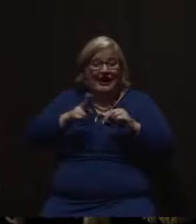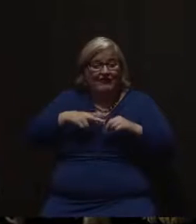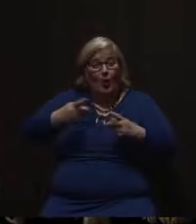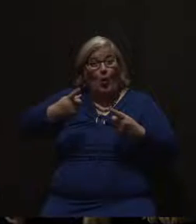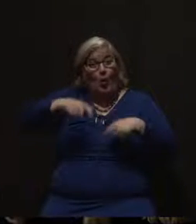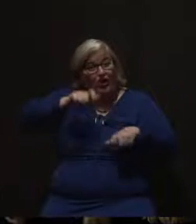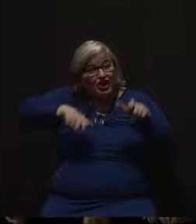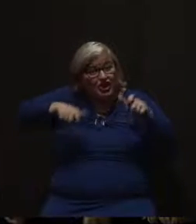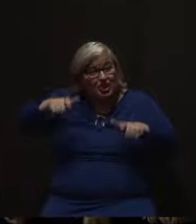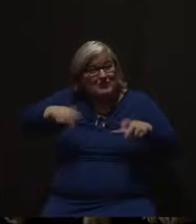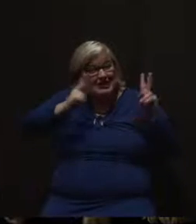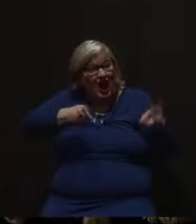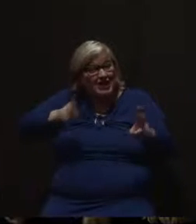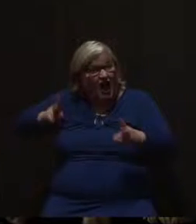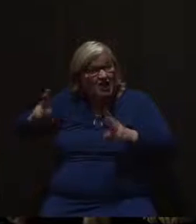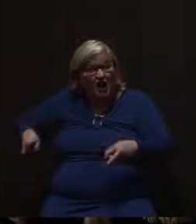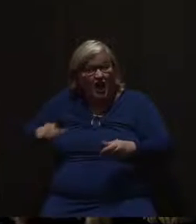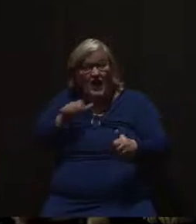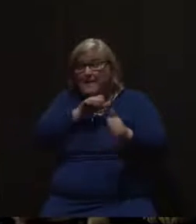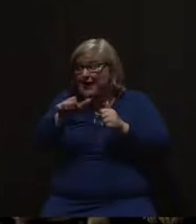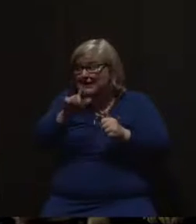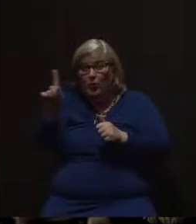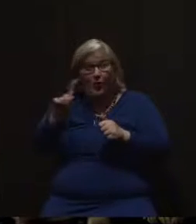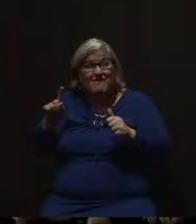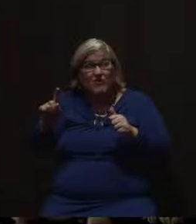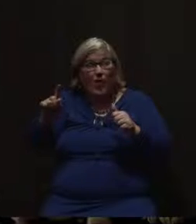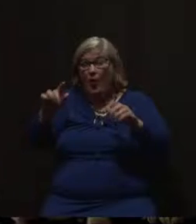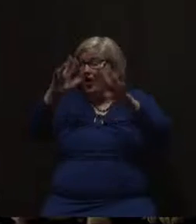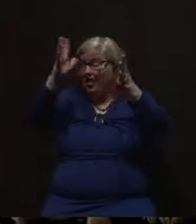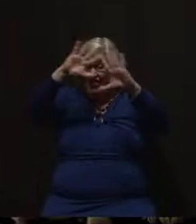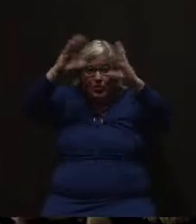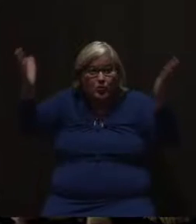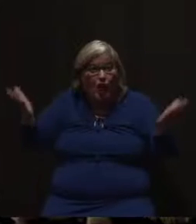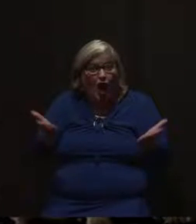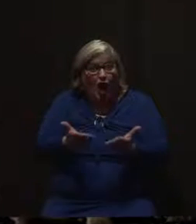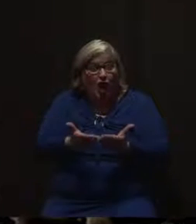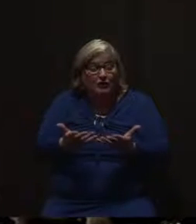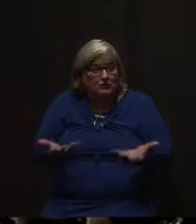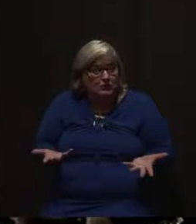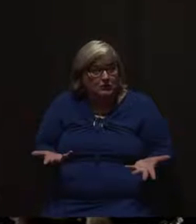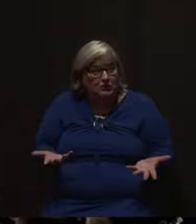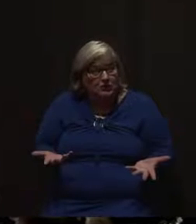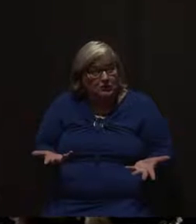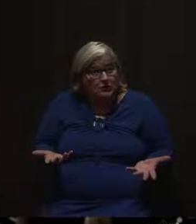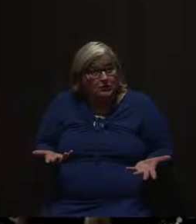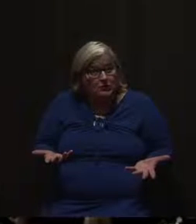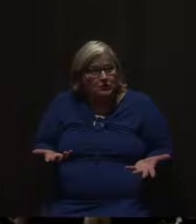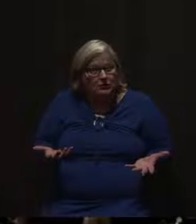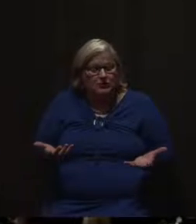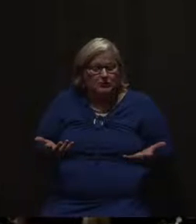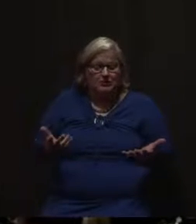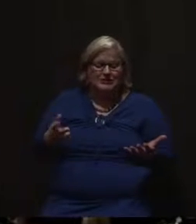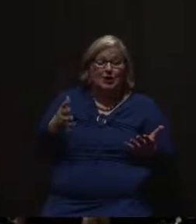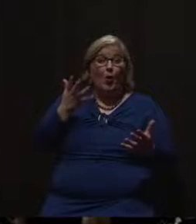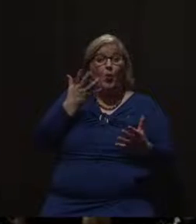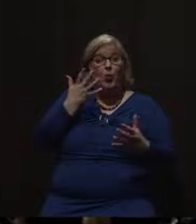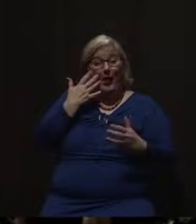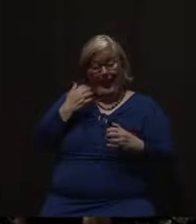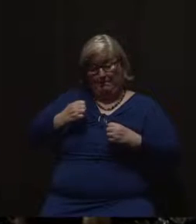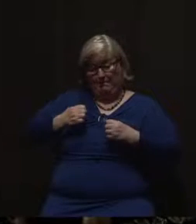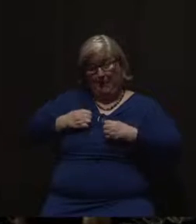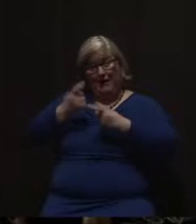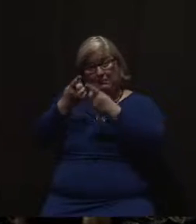That can't be the solution. But this is basically what all these students were suggesting in the questionnaire.